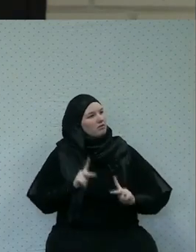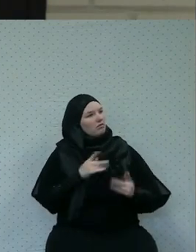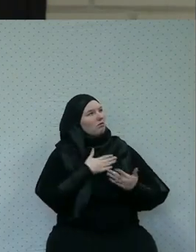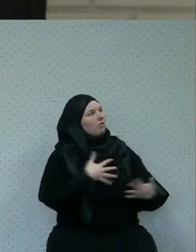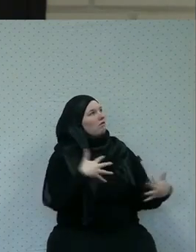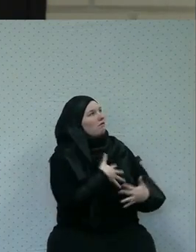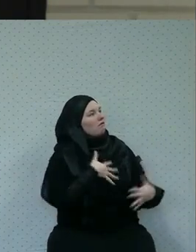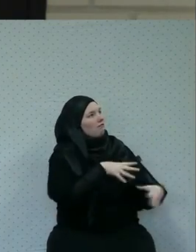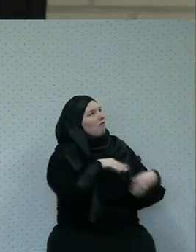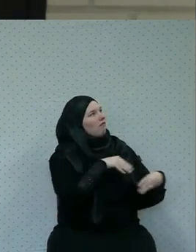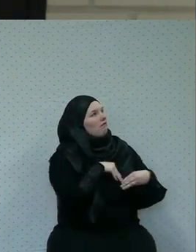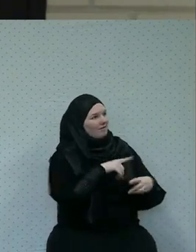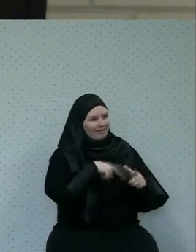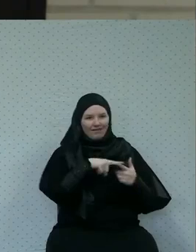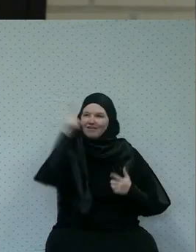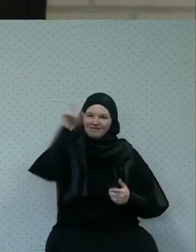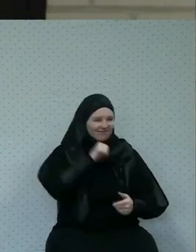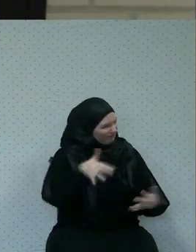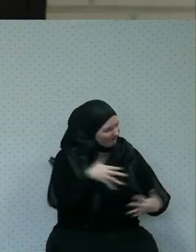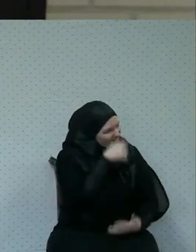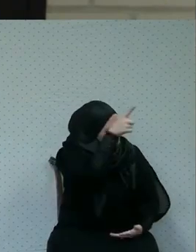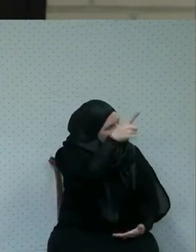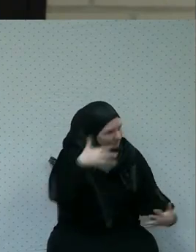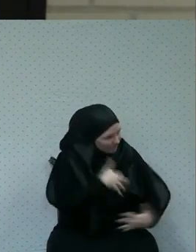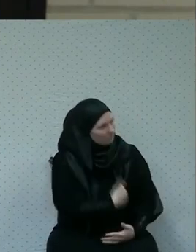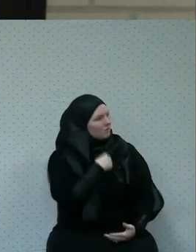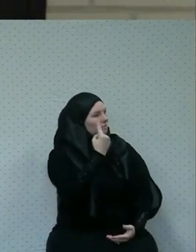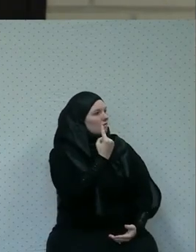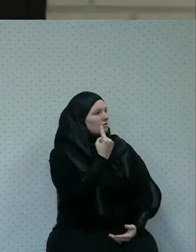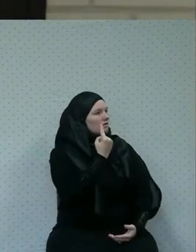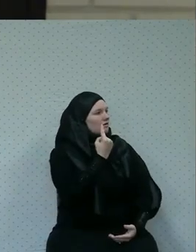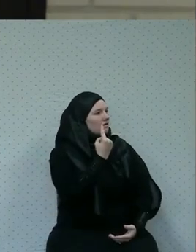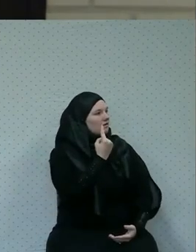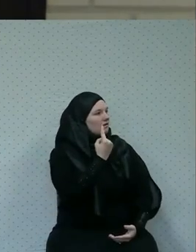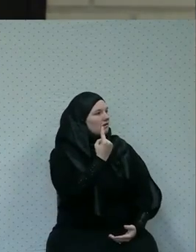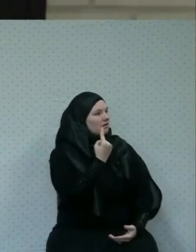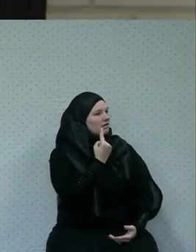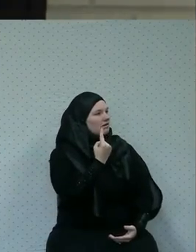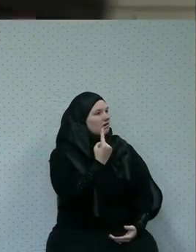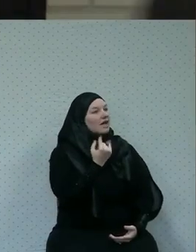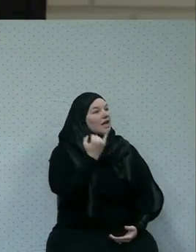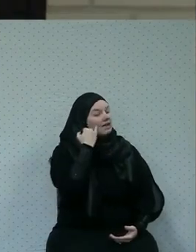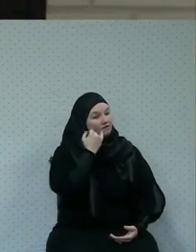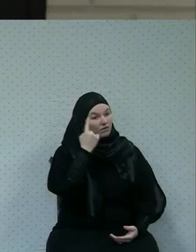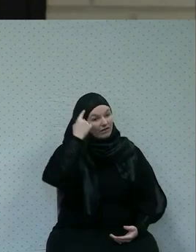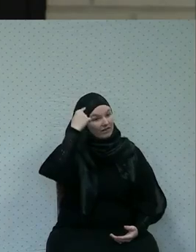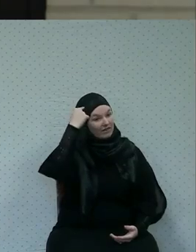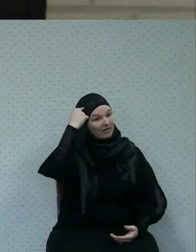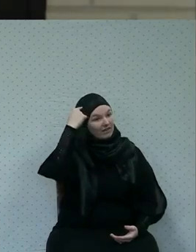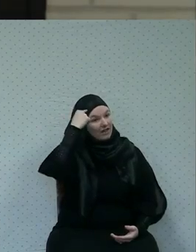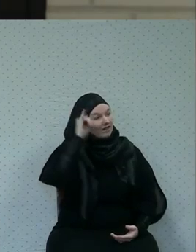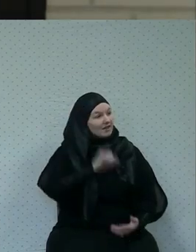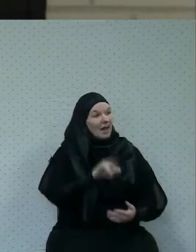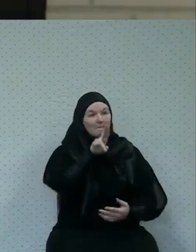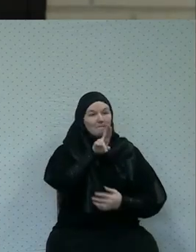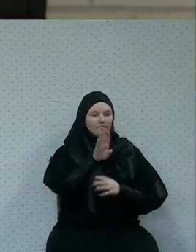those motives, nothing will change. If you don't think that this bus takes you where you want, you will never take